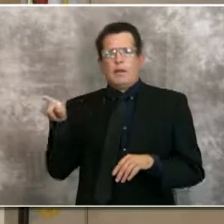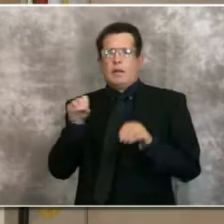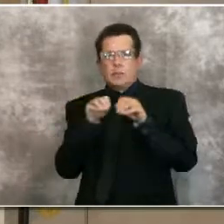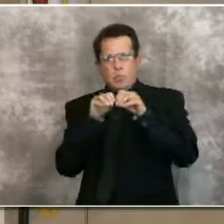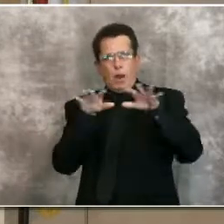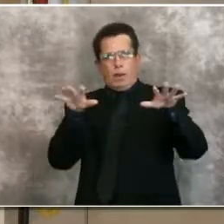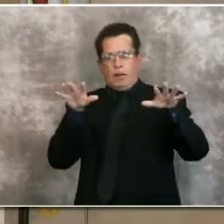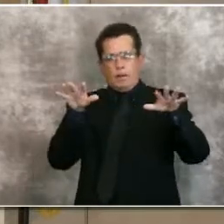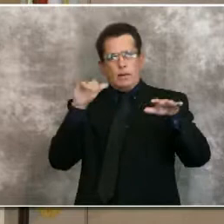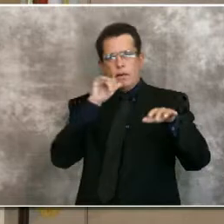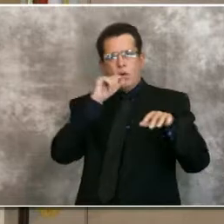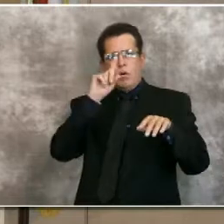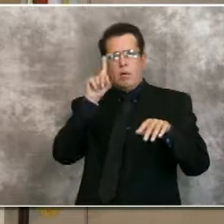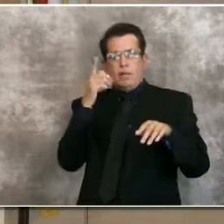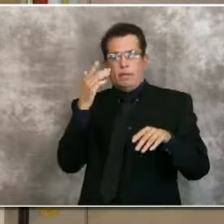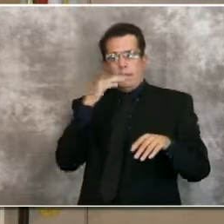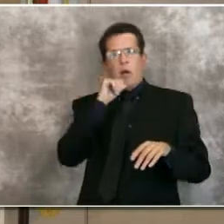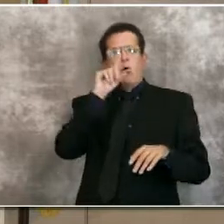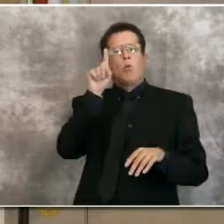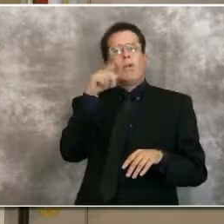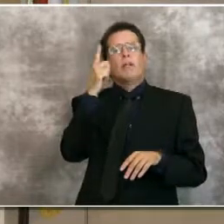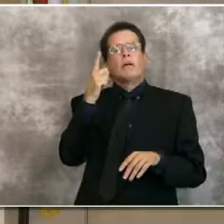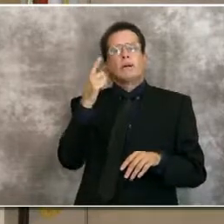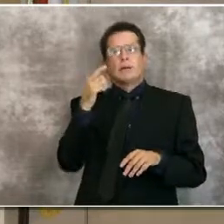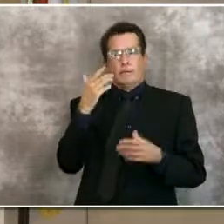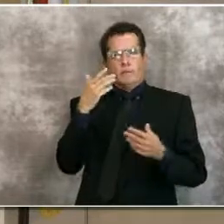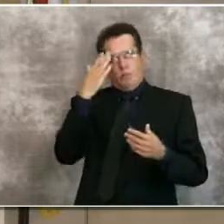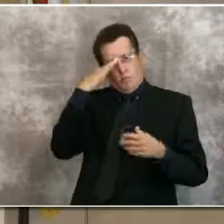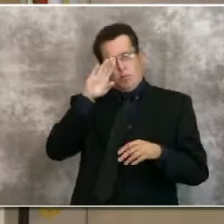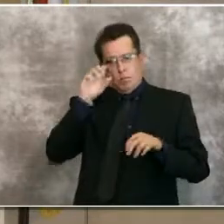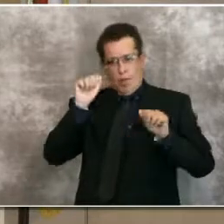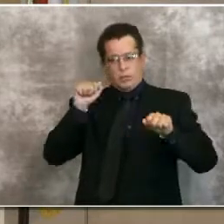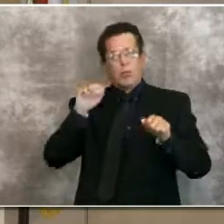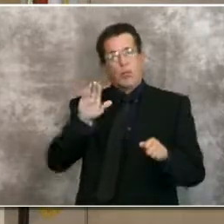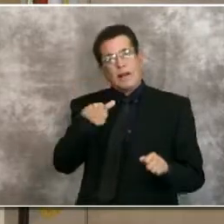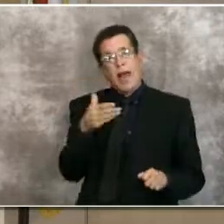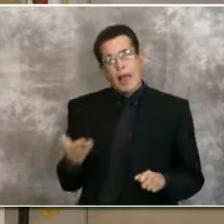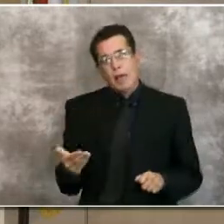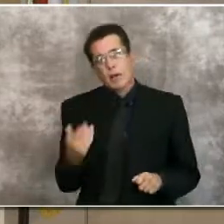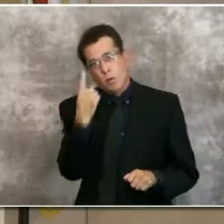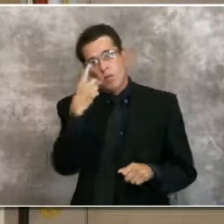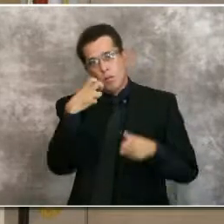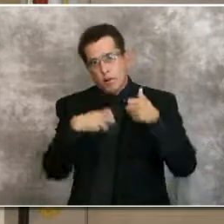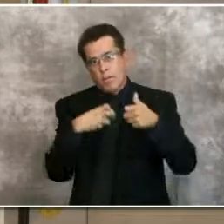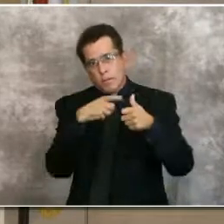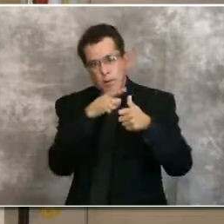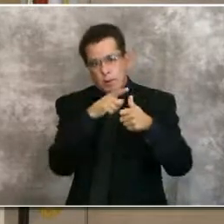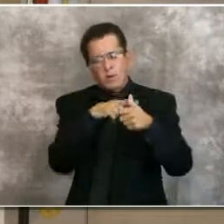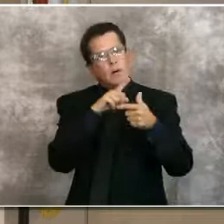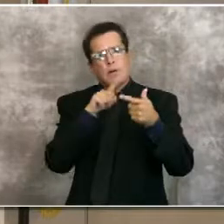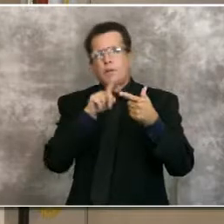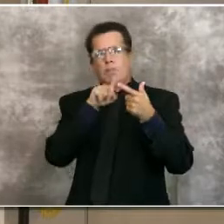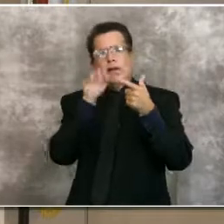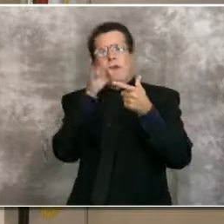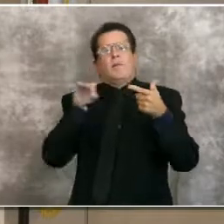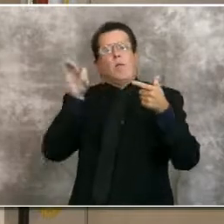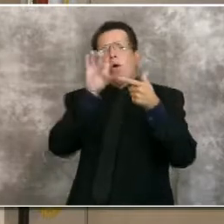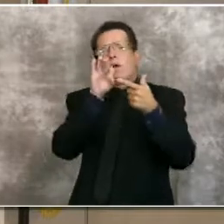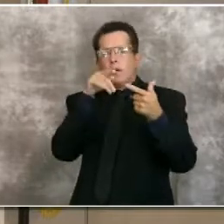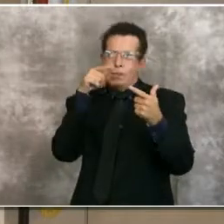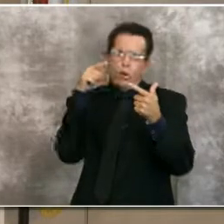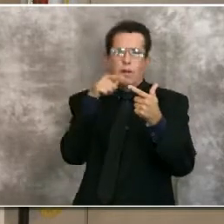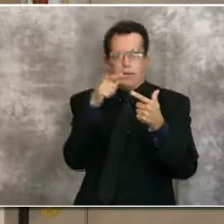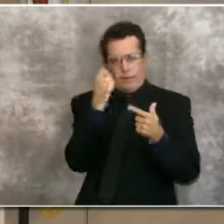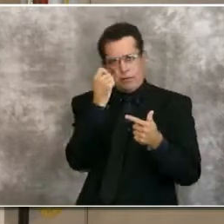of the possibility of dying, well, that's bad enough as it is, but I think what is really fundamental is to understand